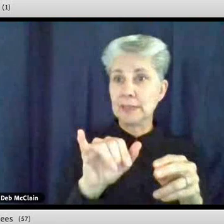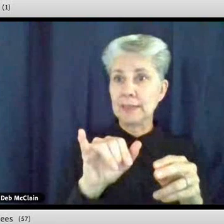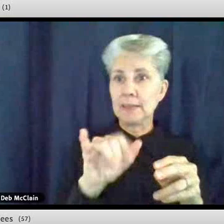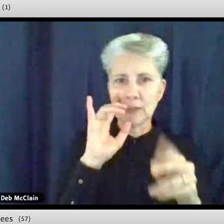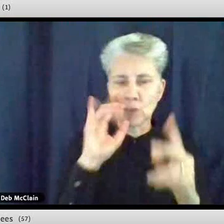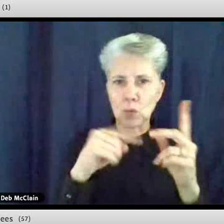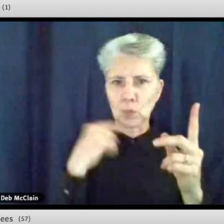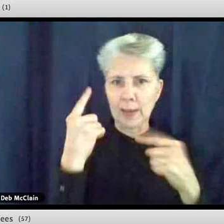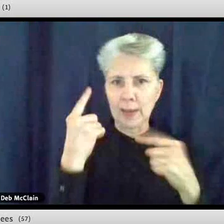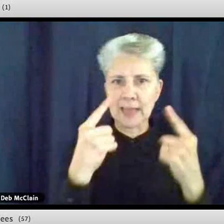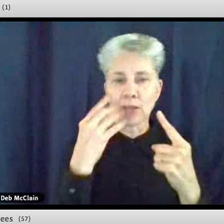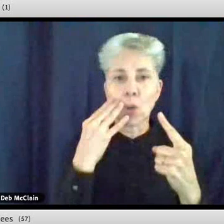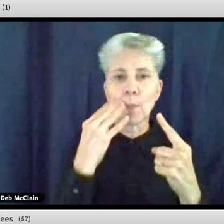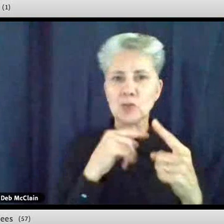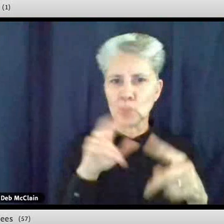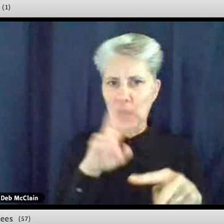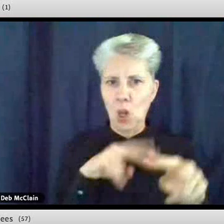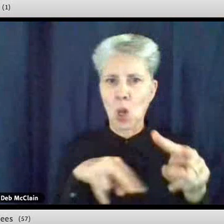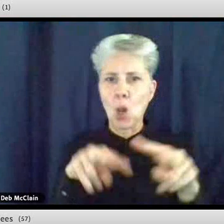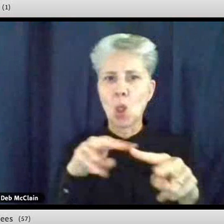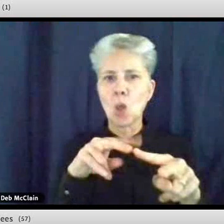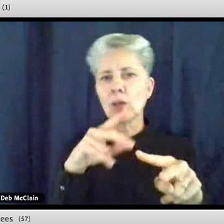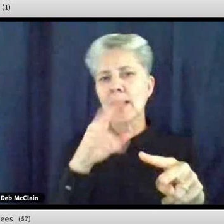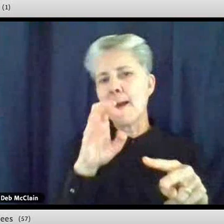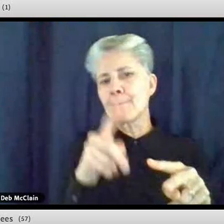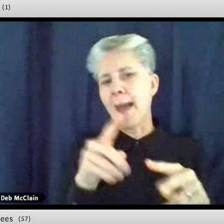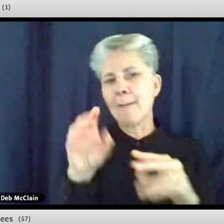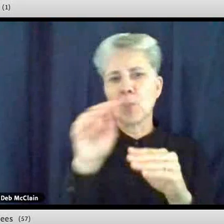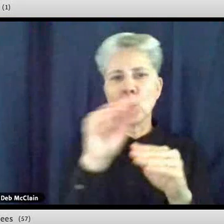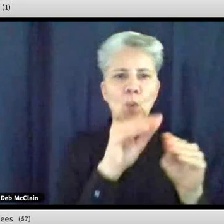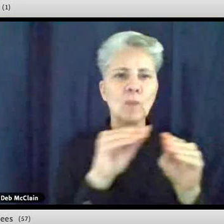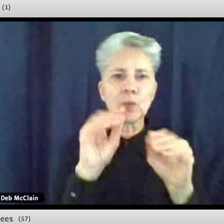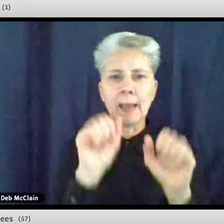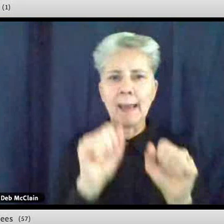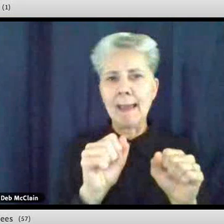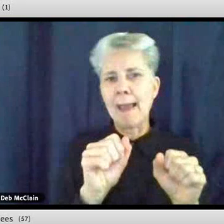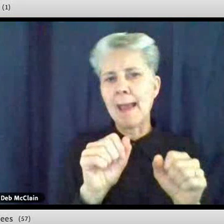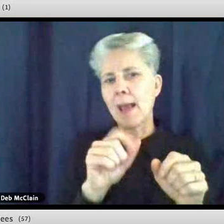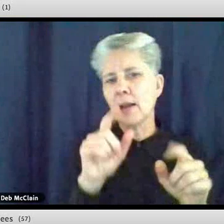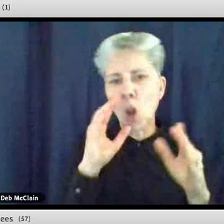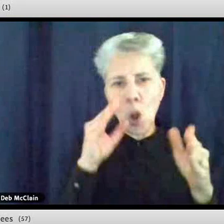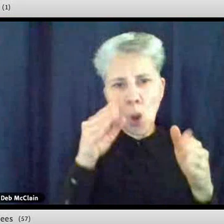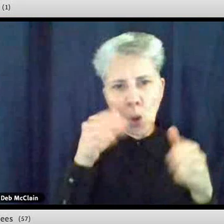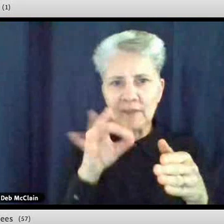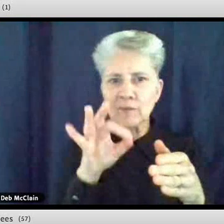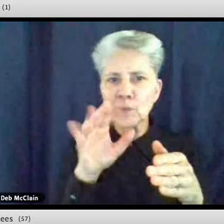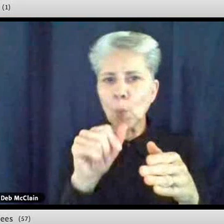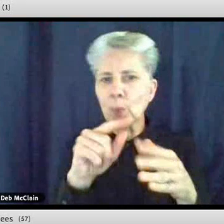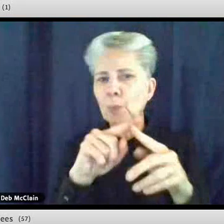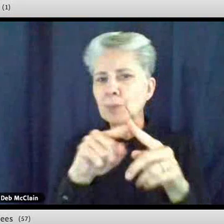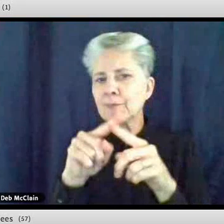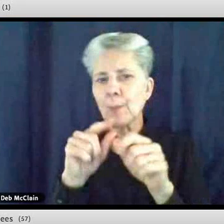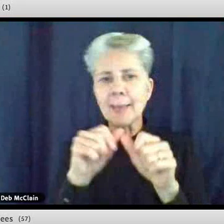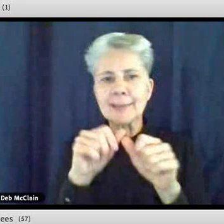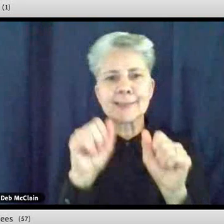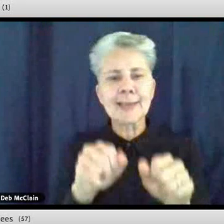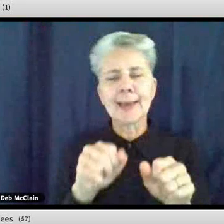sure. But you can look at, move the map around. You can look at Florida. So again, same kind of thing.